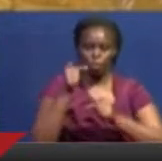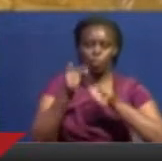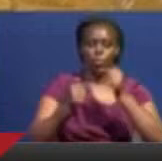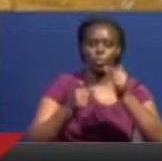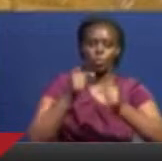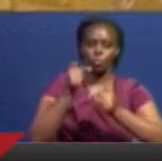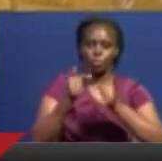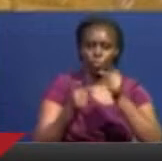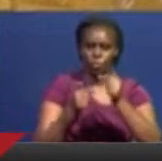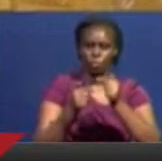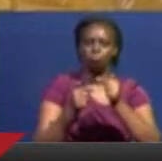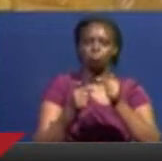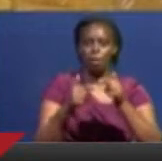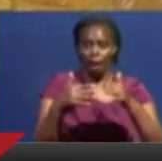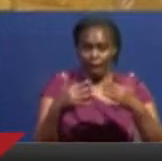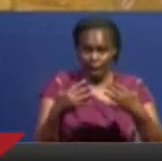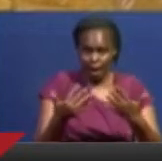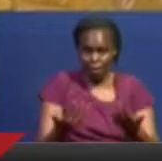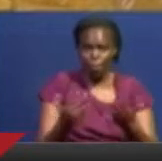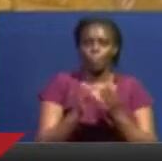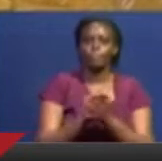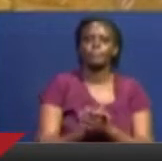proceed as follows.